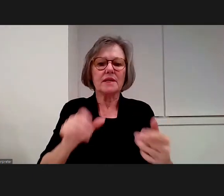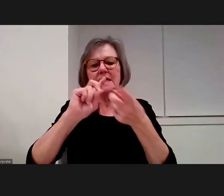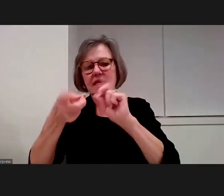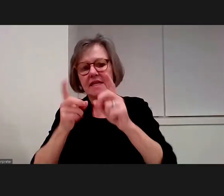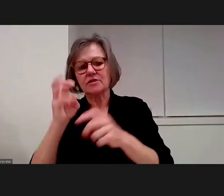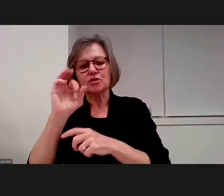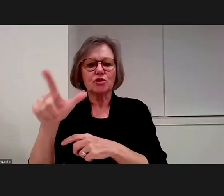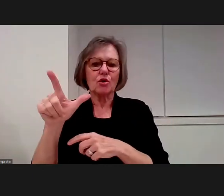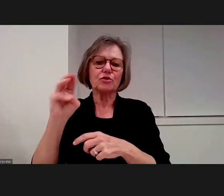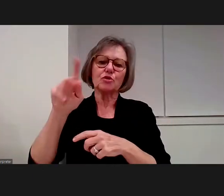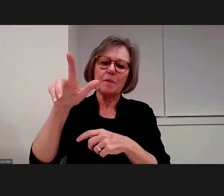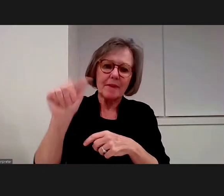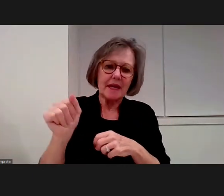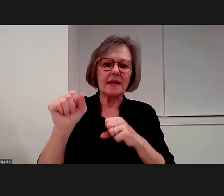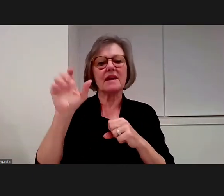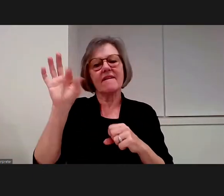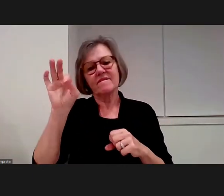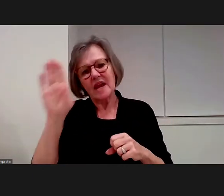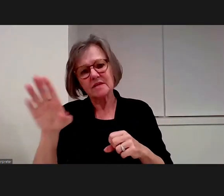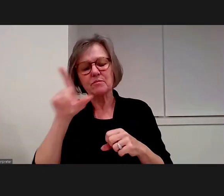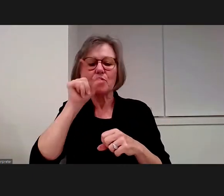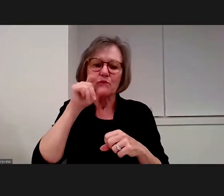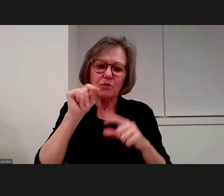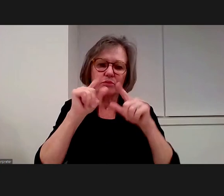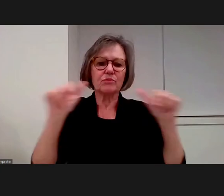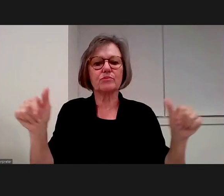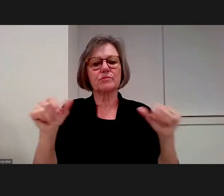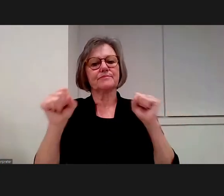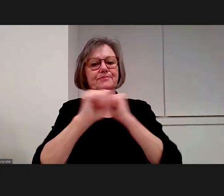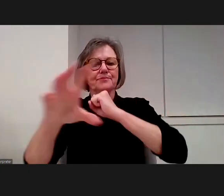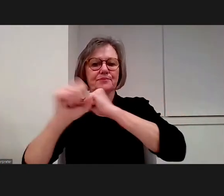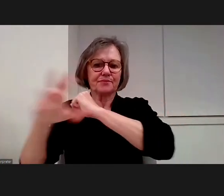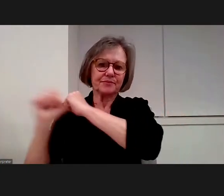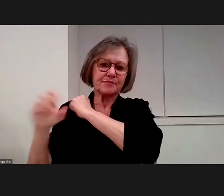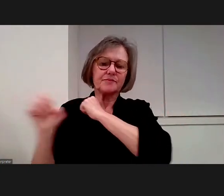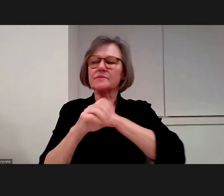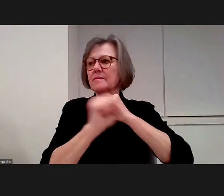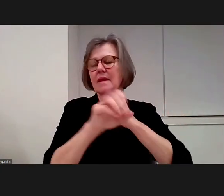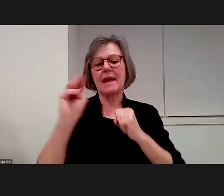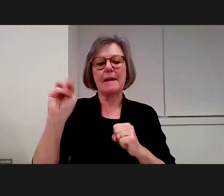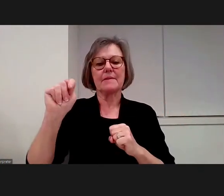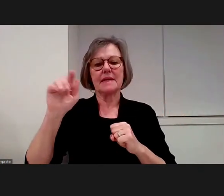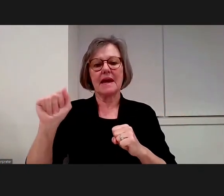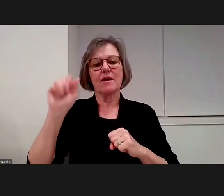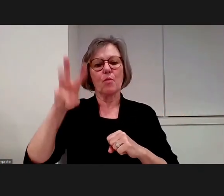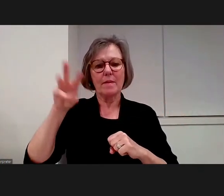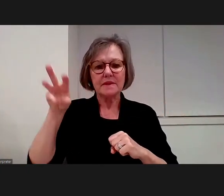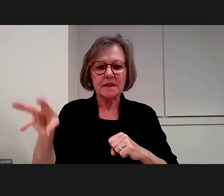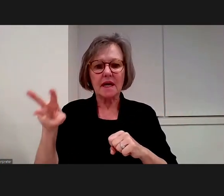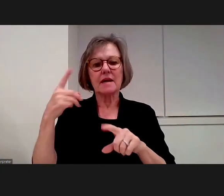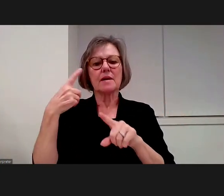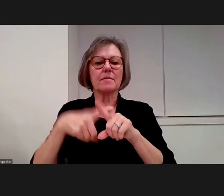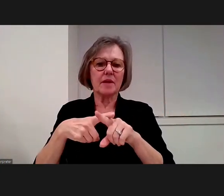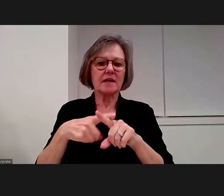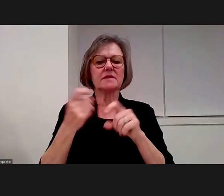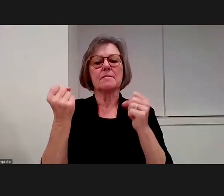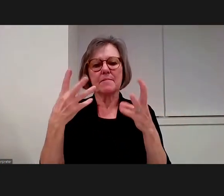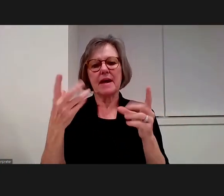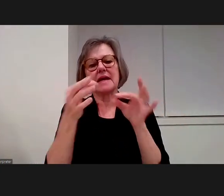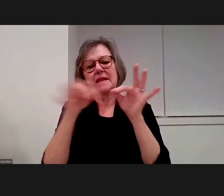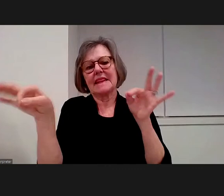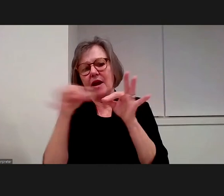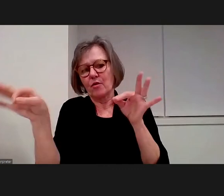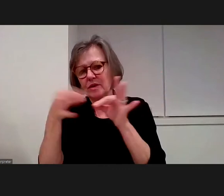media assets. Notice of this hearing was also posted on the MTA website along with multilingual